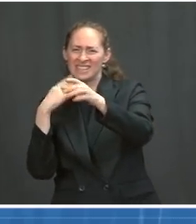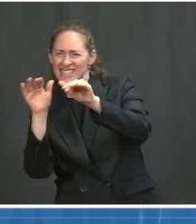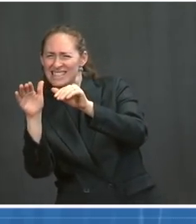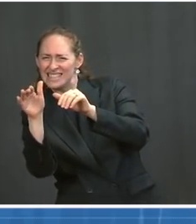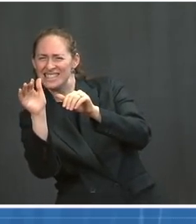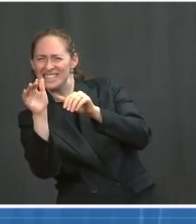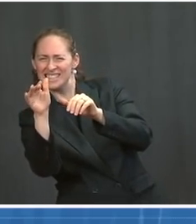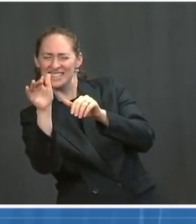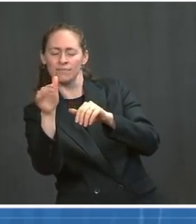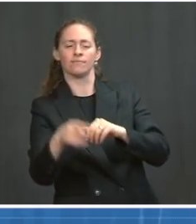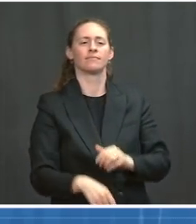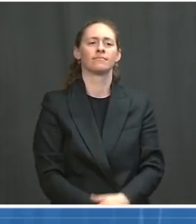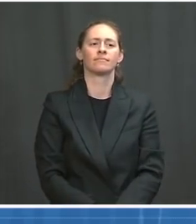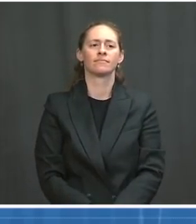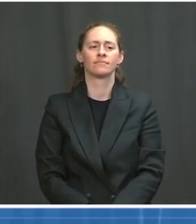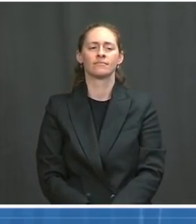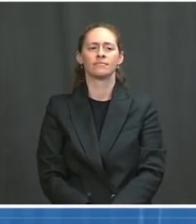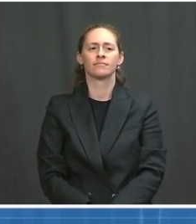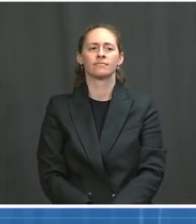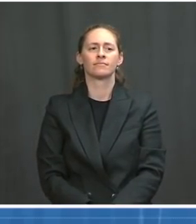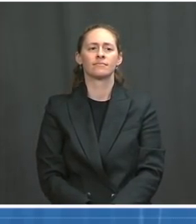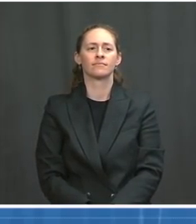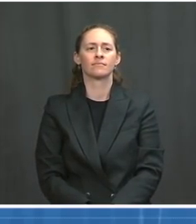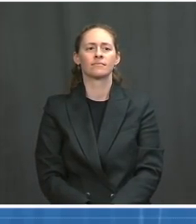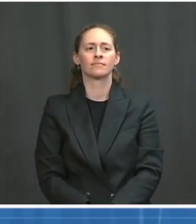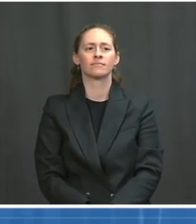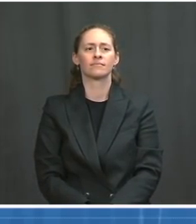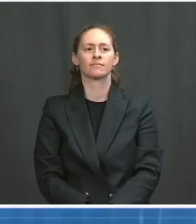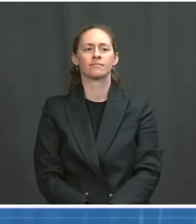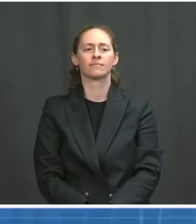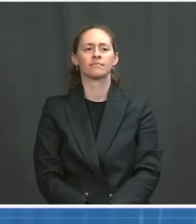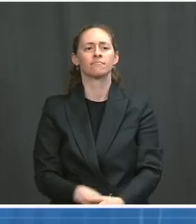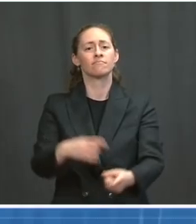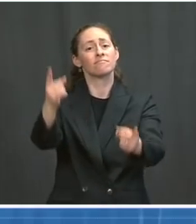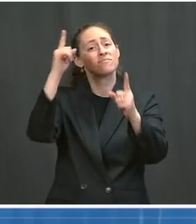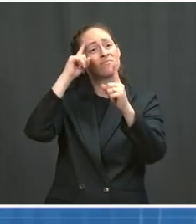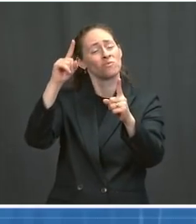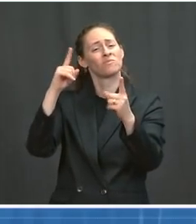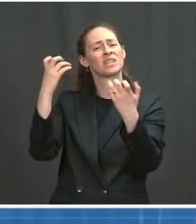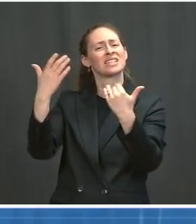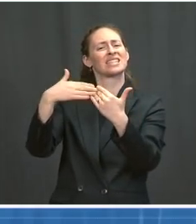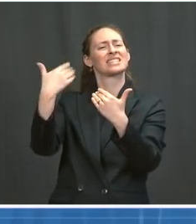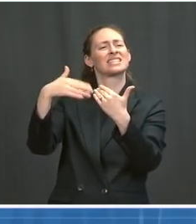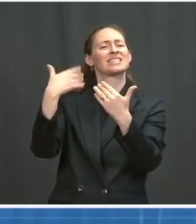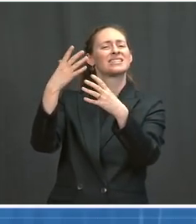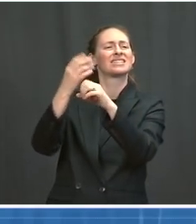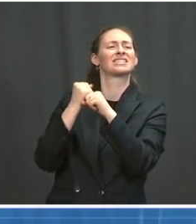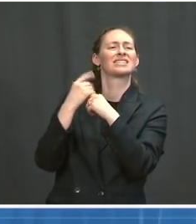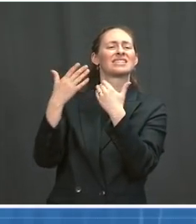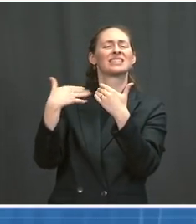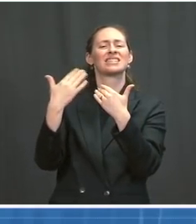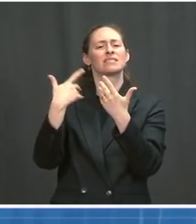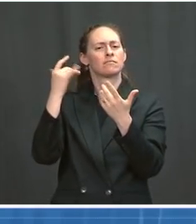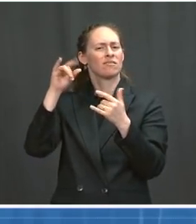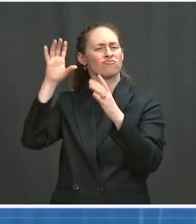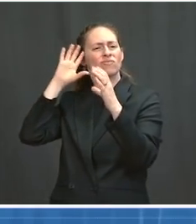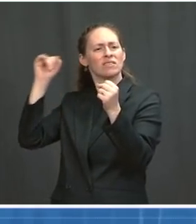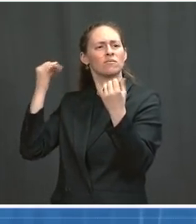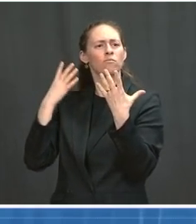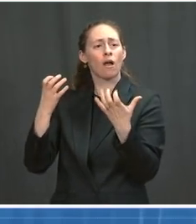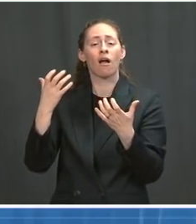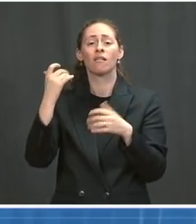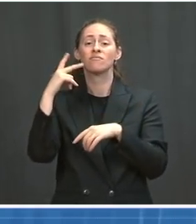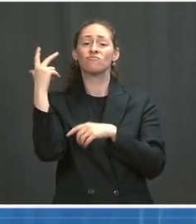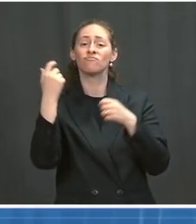from the president, or rather earlier this week from the president, was a number of steps that are being taken to set up mobile units, pop-up options for